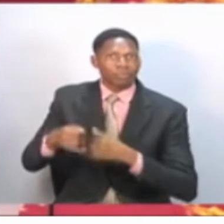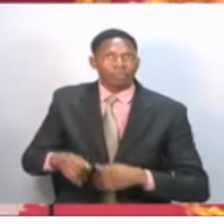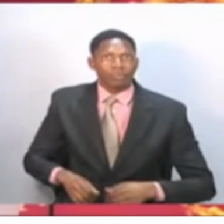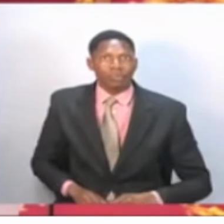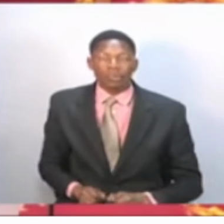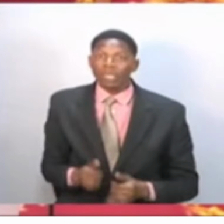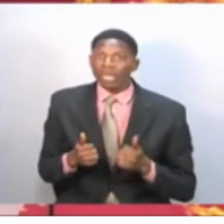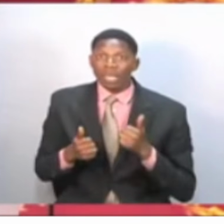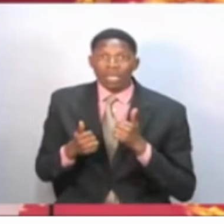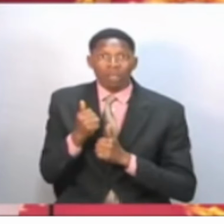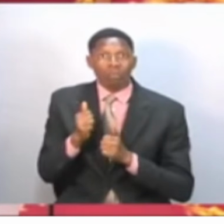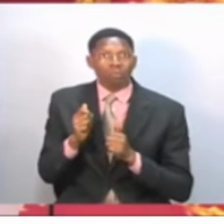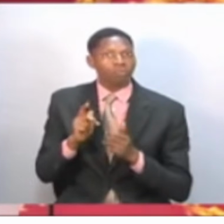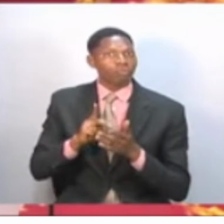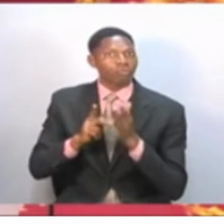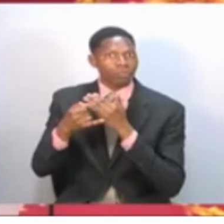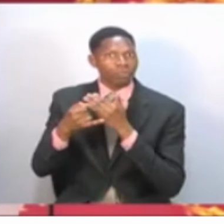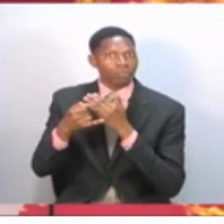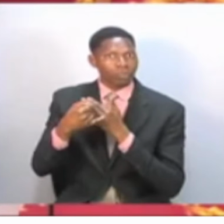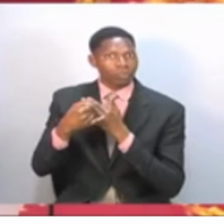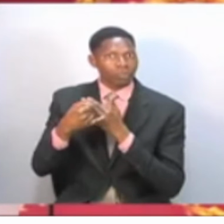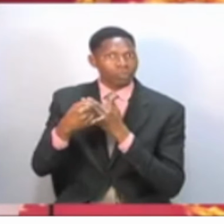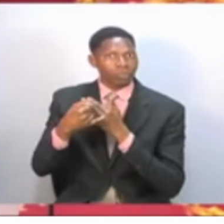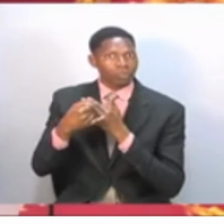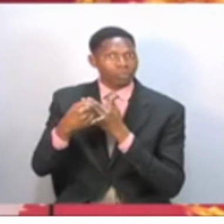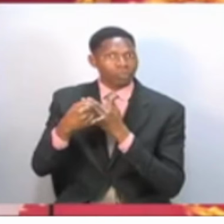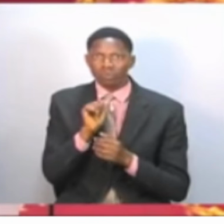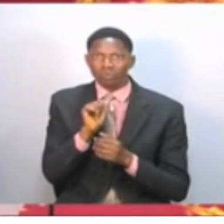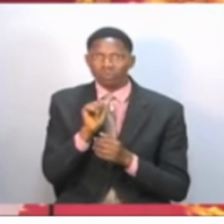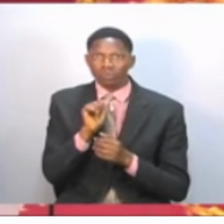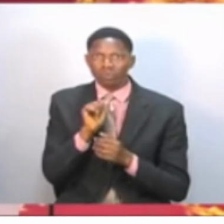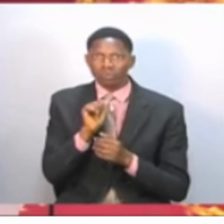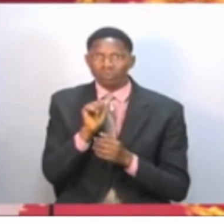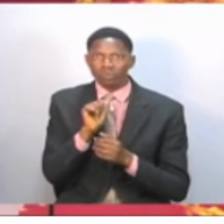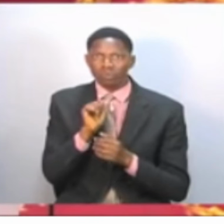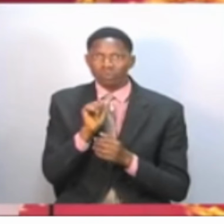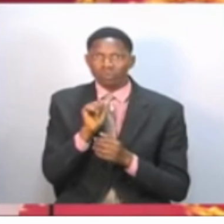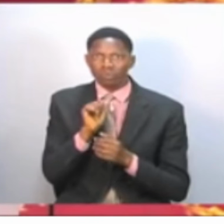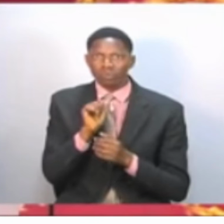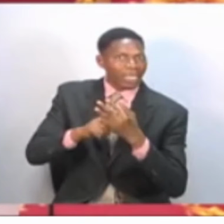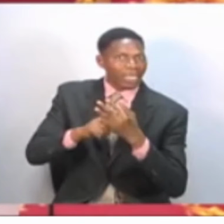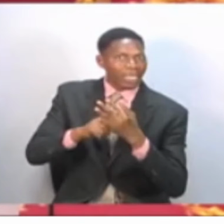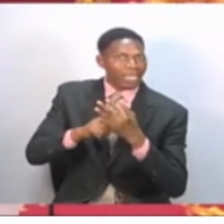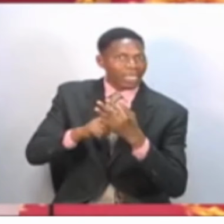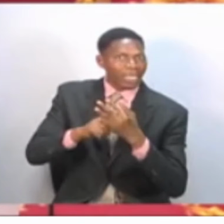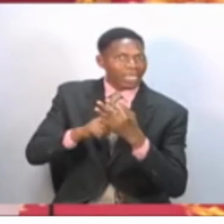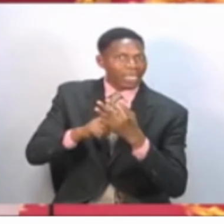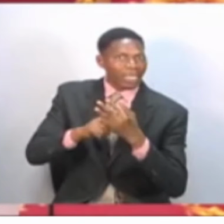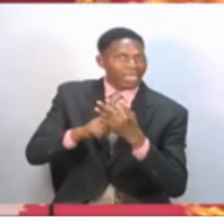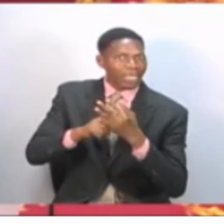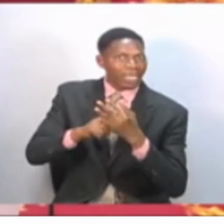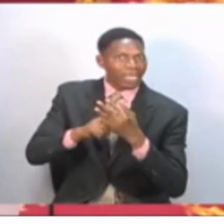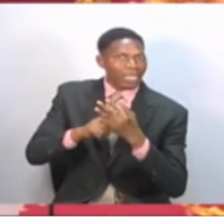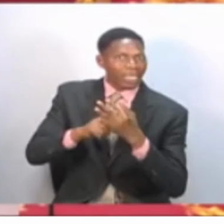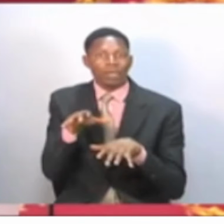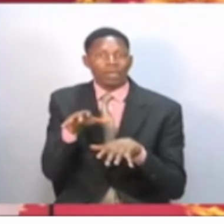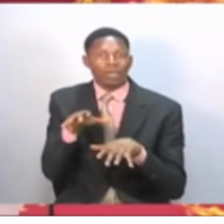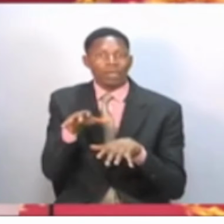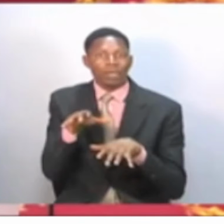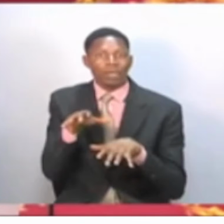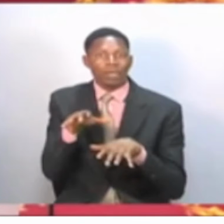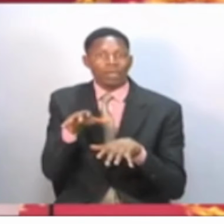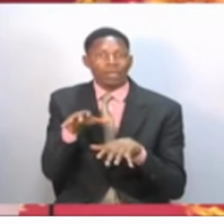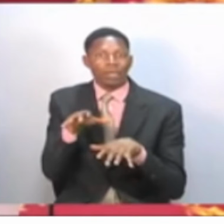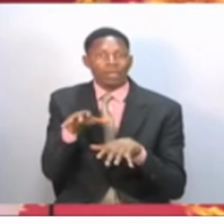most of the project would not have started until date if we hadn't adopted a faster route. Mr.